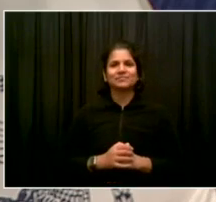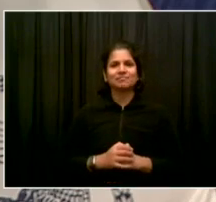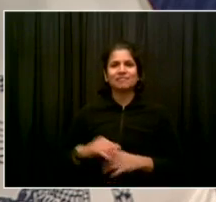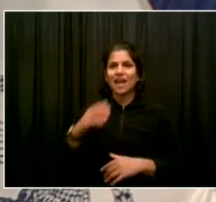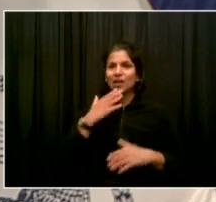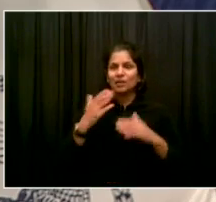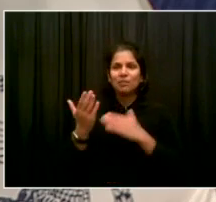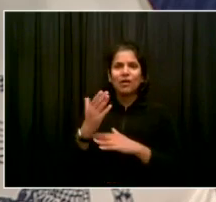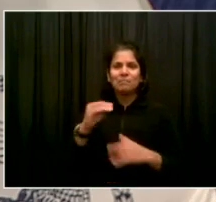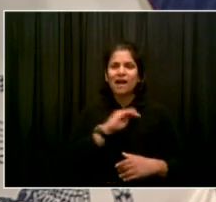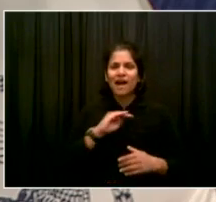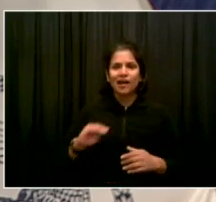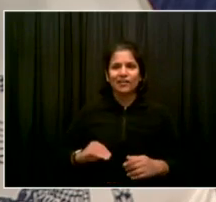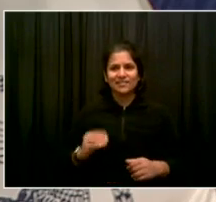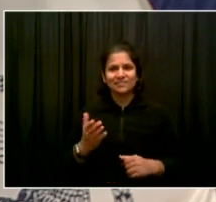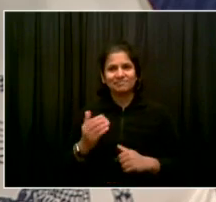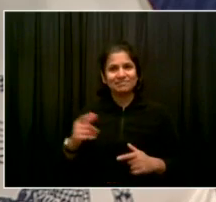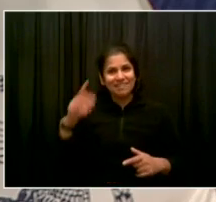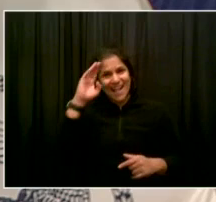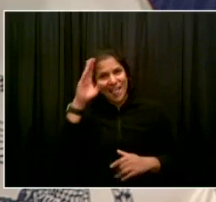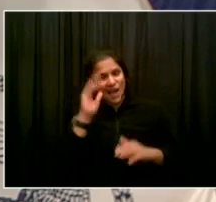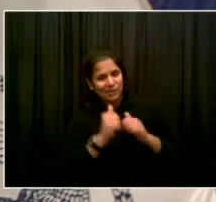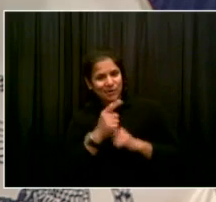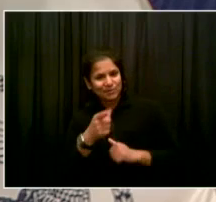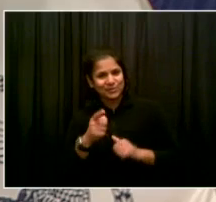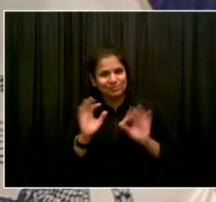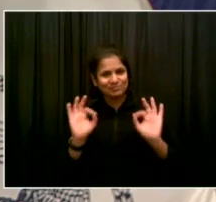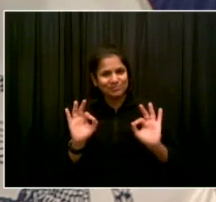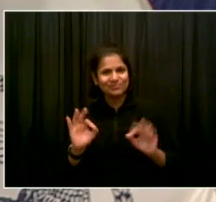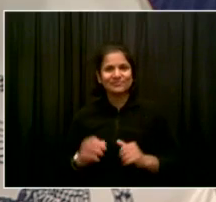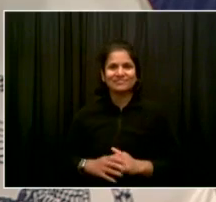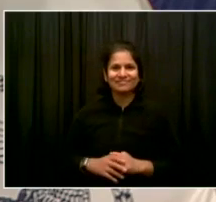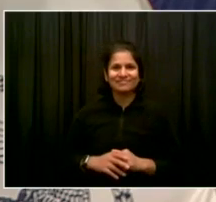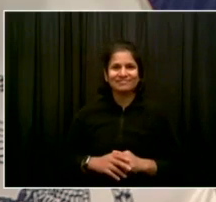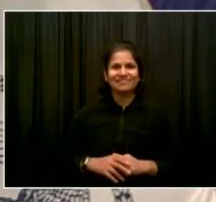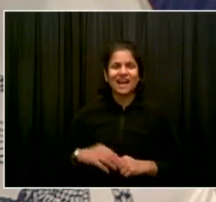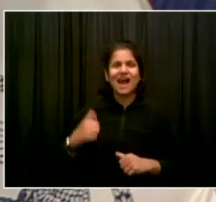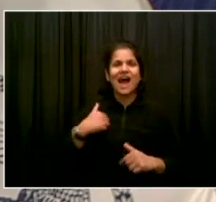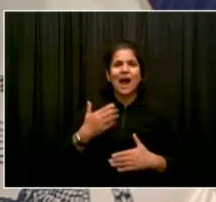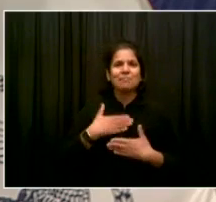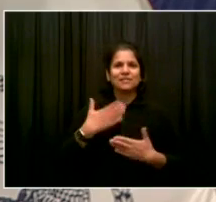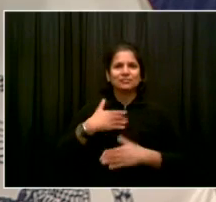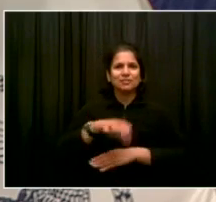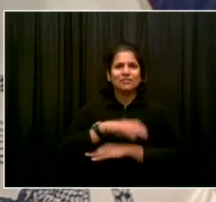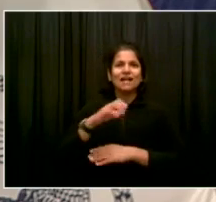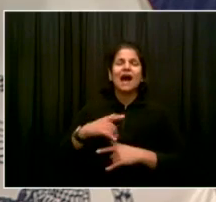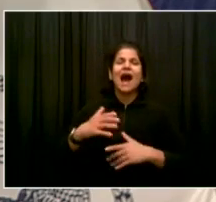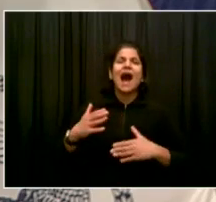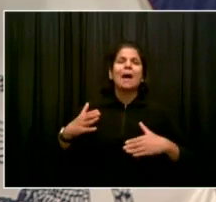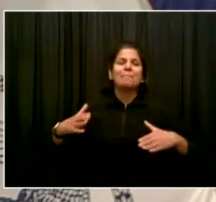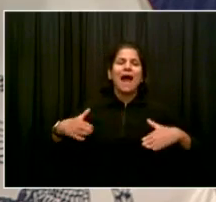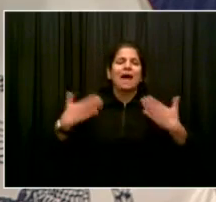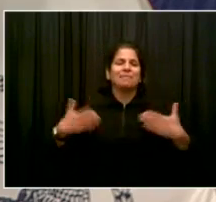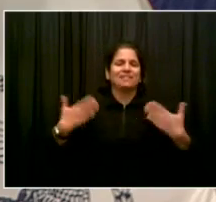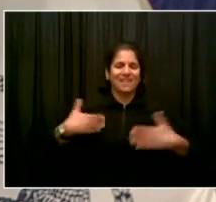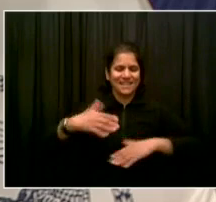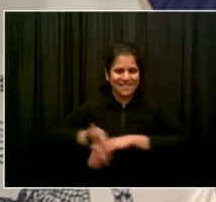questions. Thank you very much. This might be the last questions I'm asking you while you are mayor of the city.